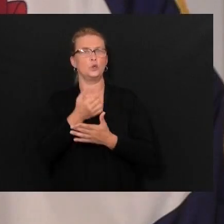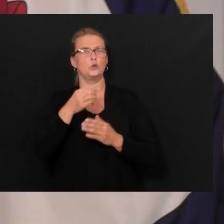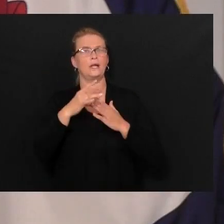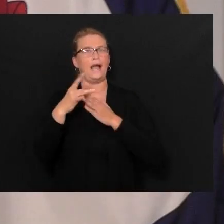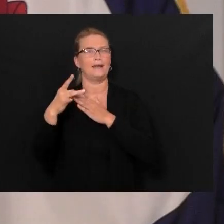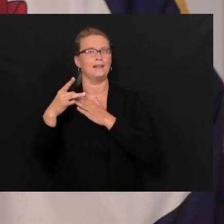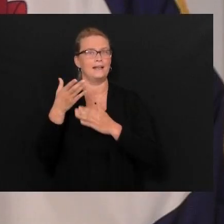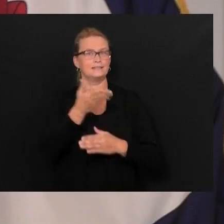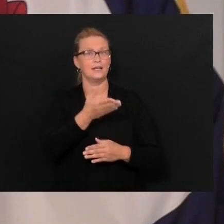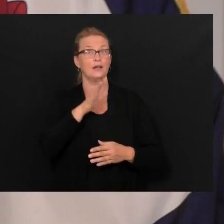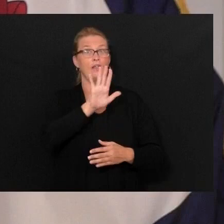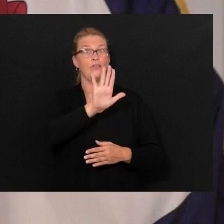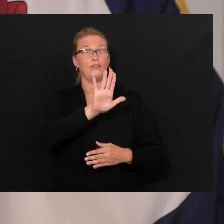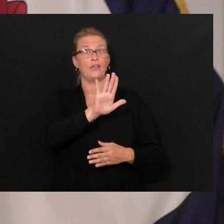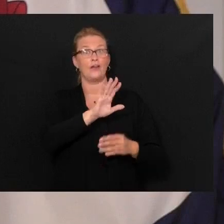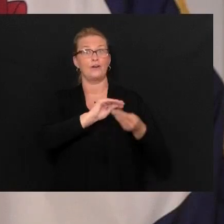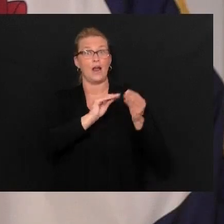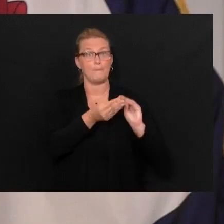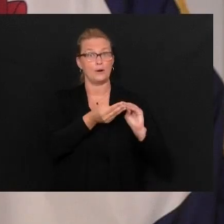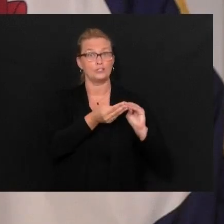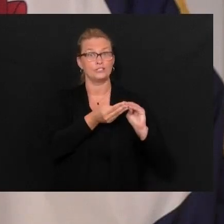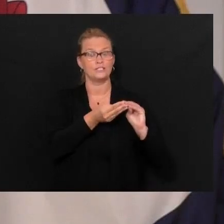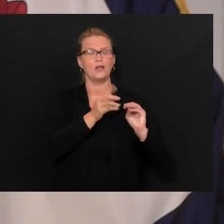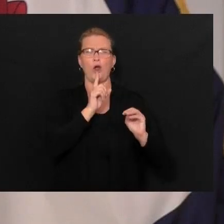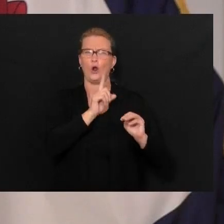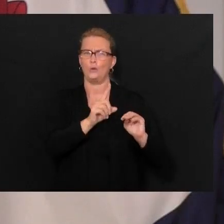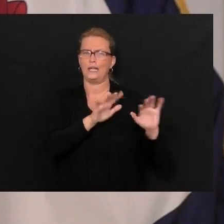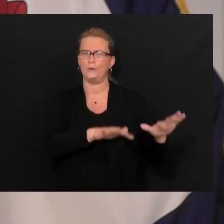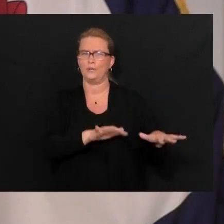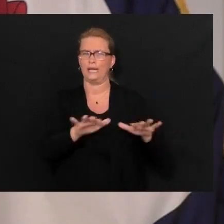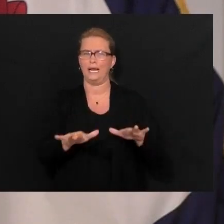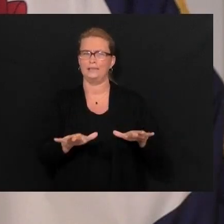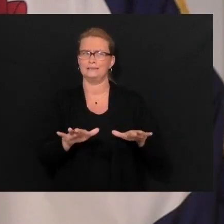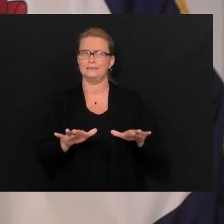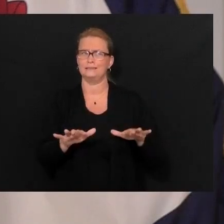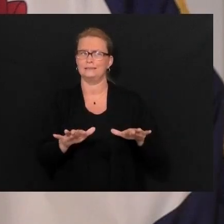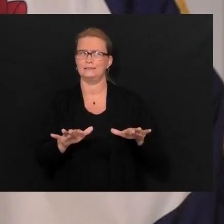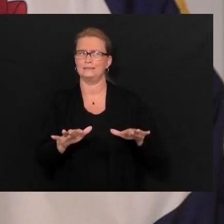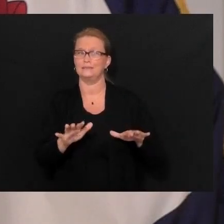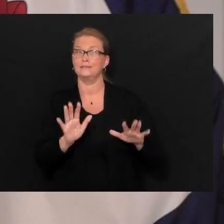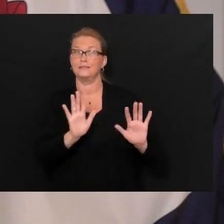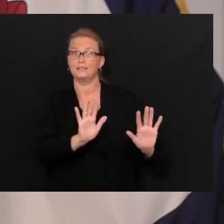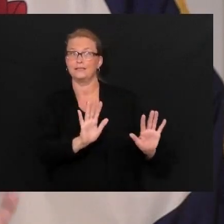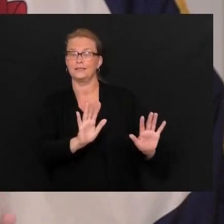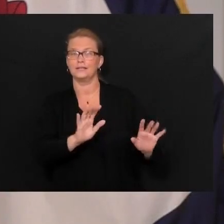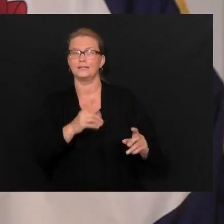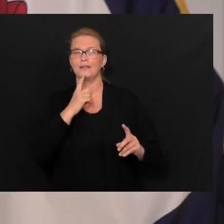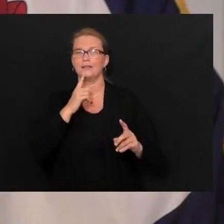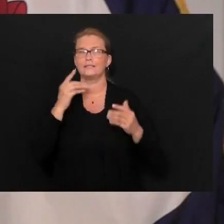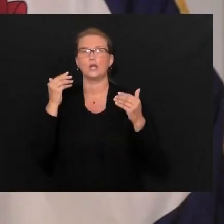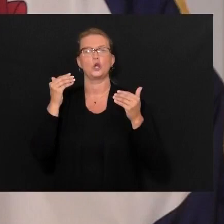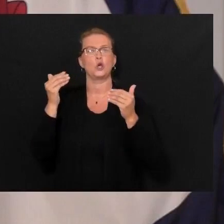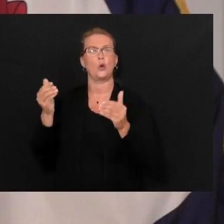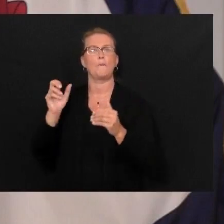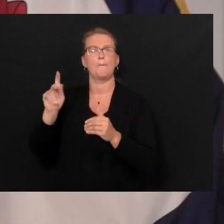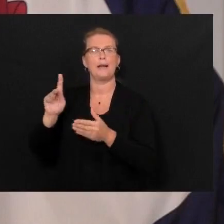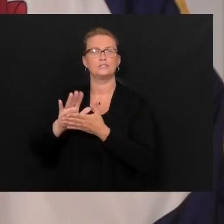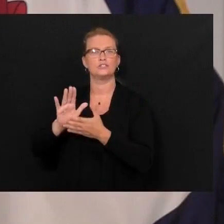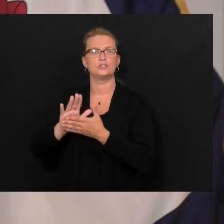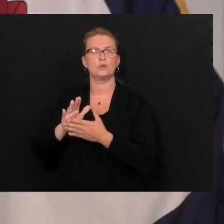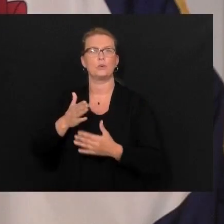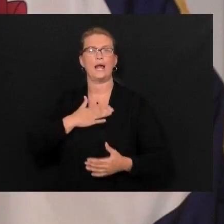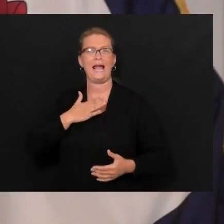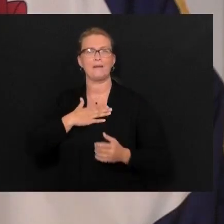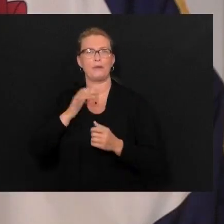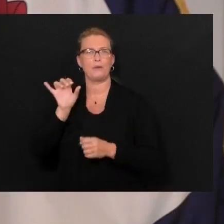look at how they've said and how relaxed they are in lots of different ways, and say, go on back to school. We're happy with that